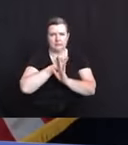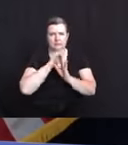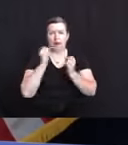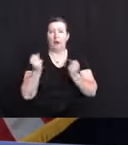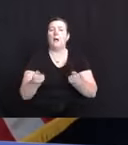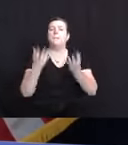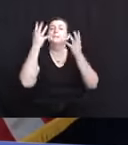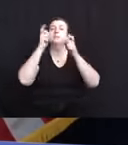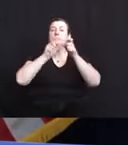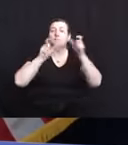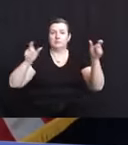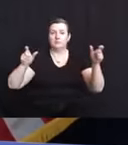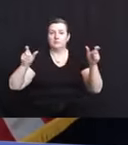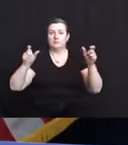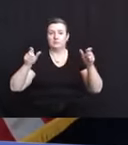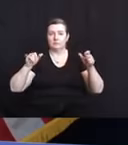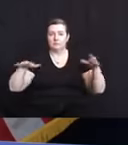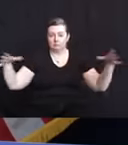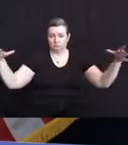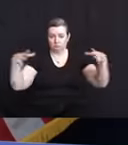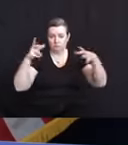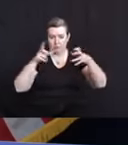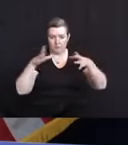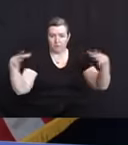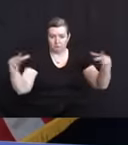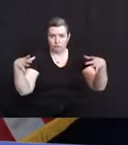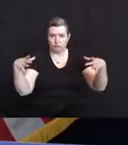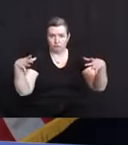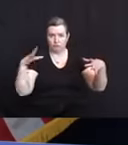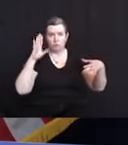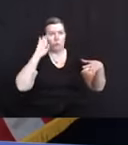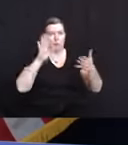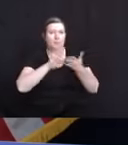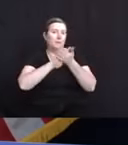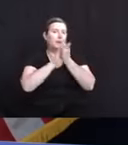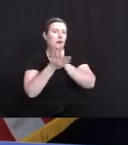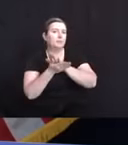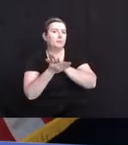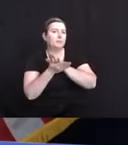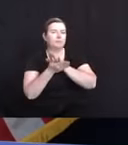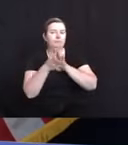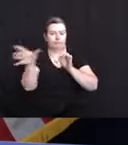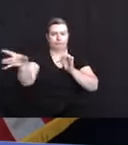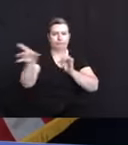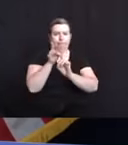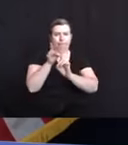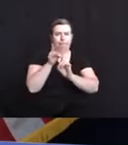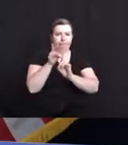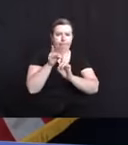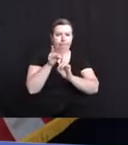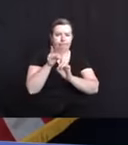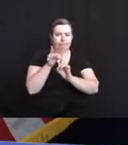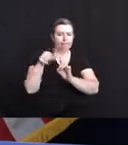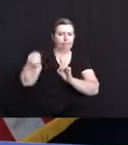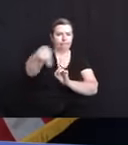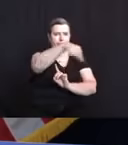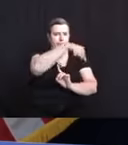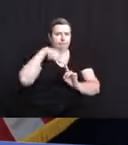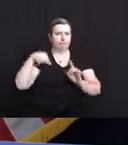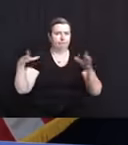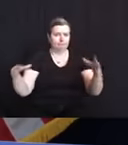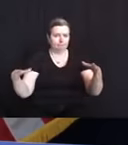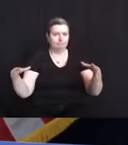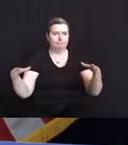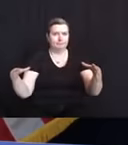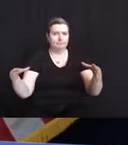in a population that might become infected as a result of being infected by a case of COVID.